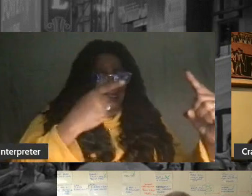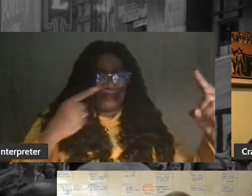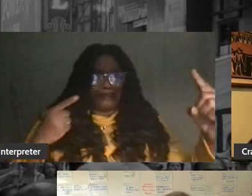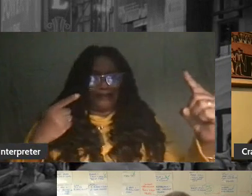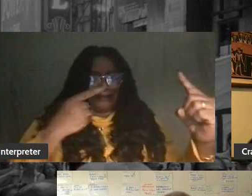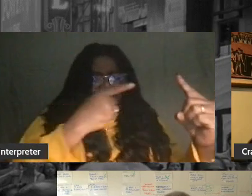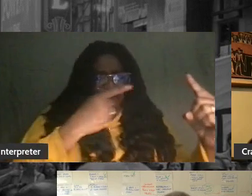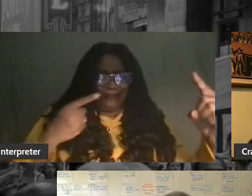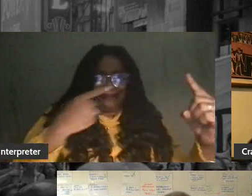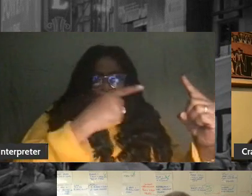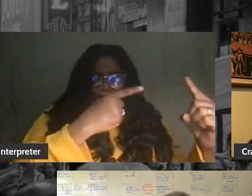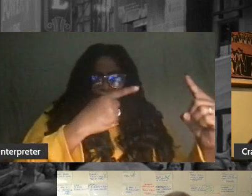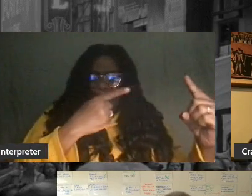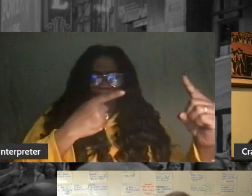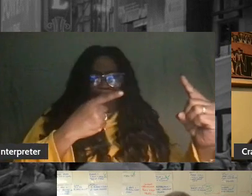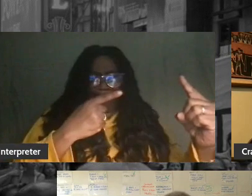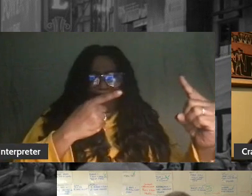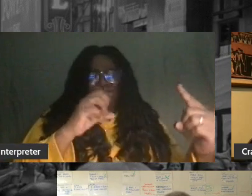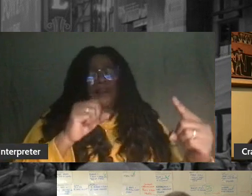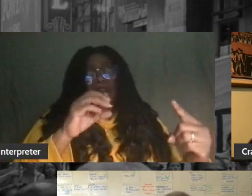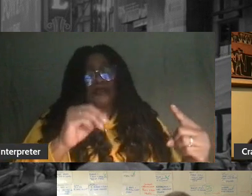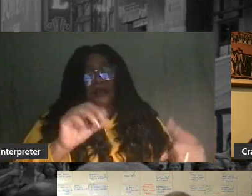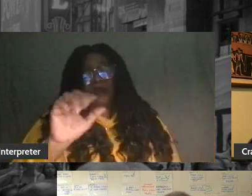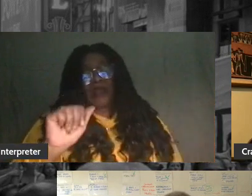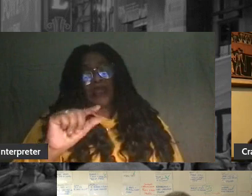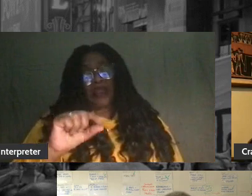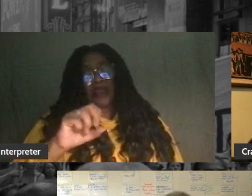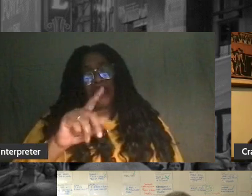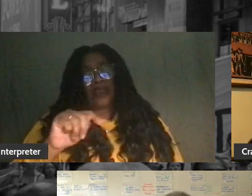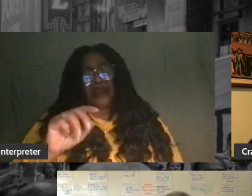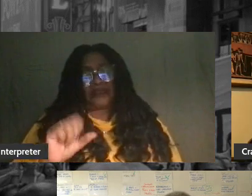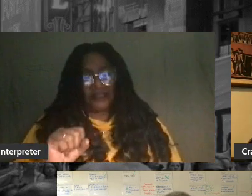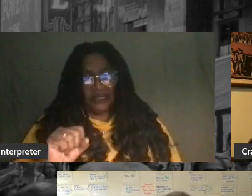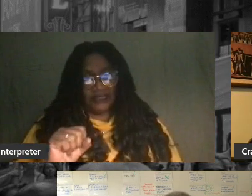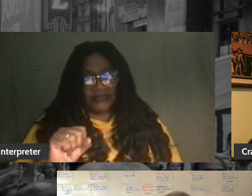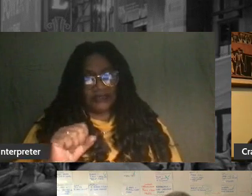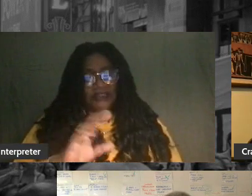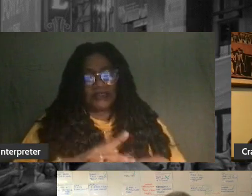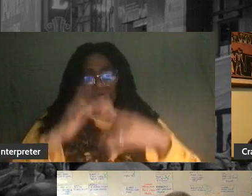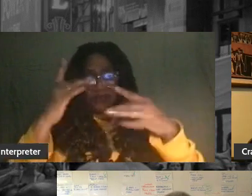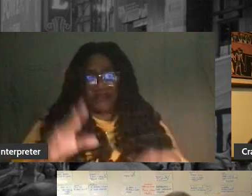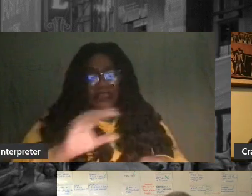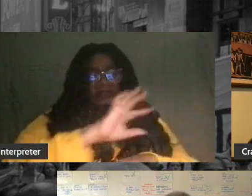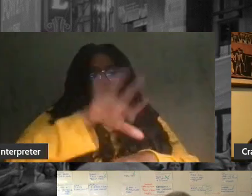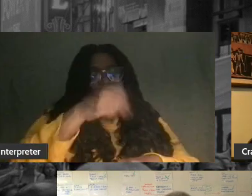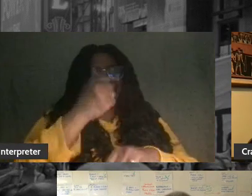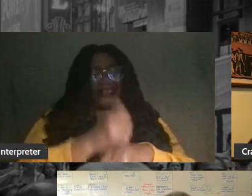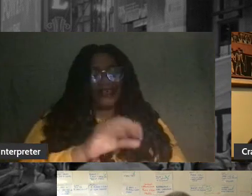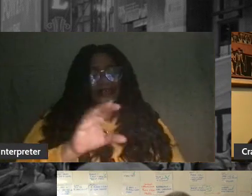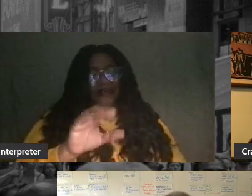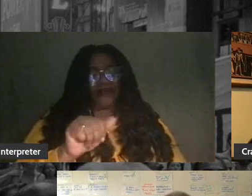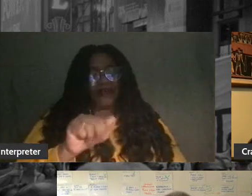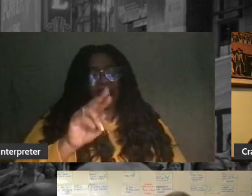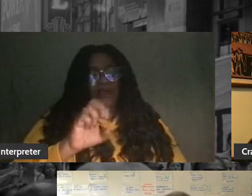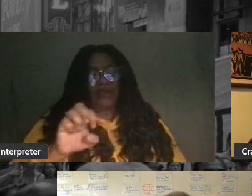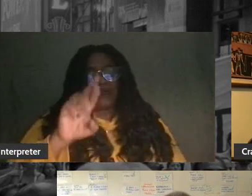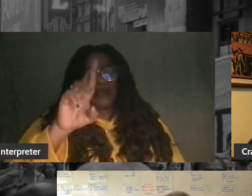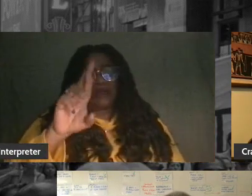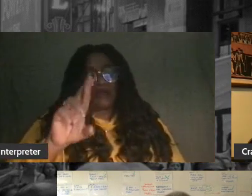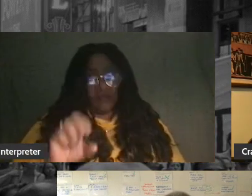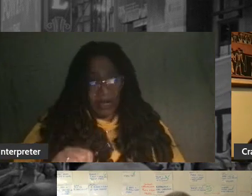And so agents went from being people who shaped careers to people who made